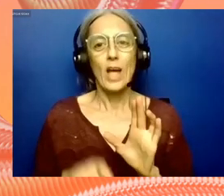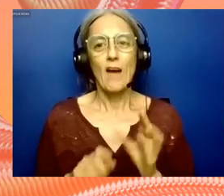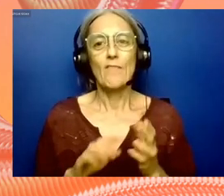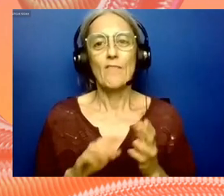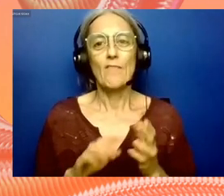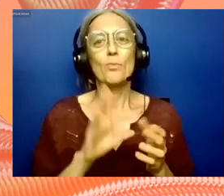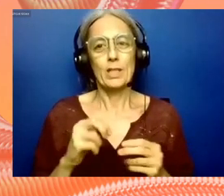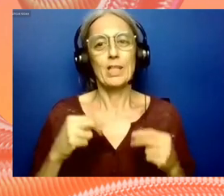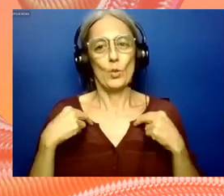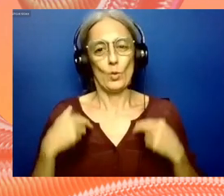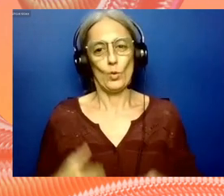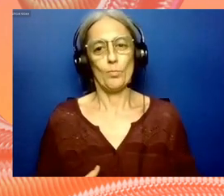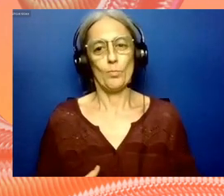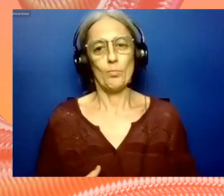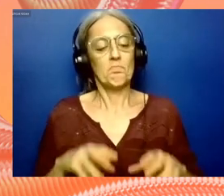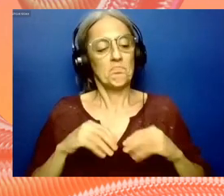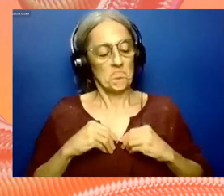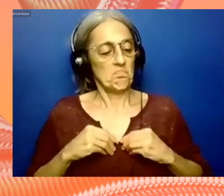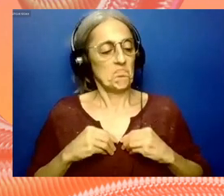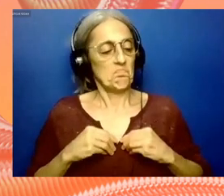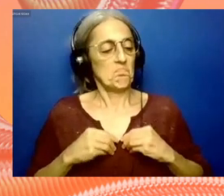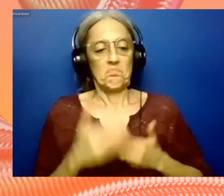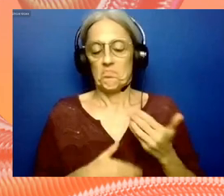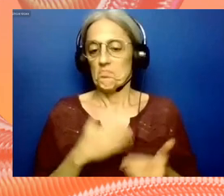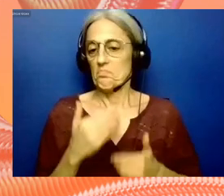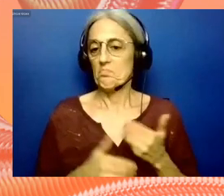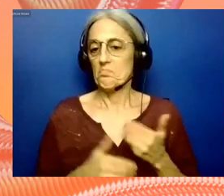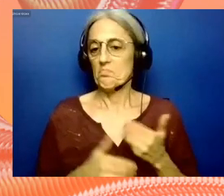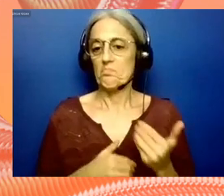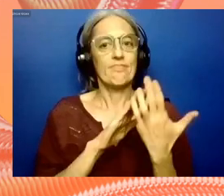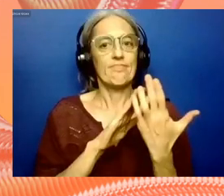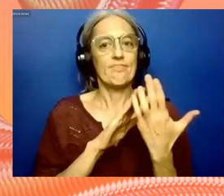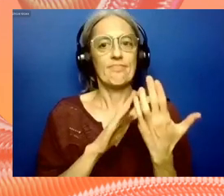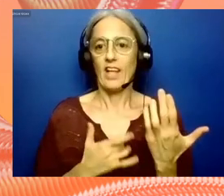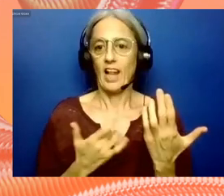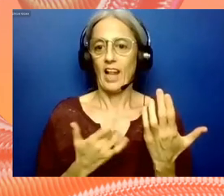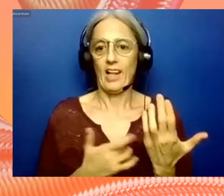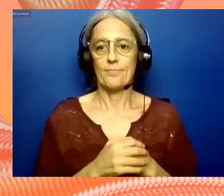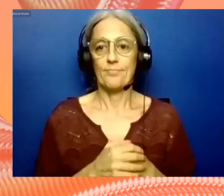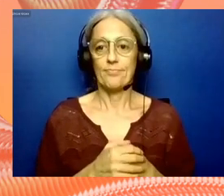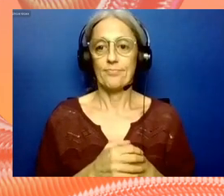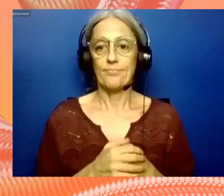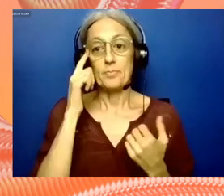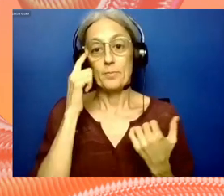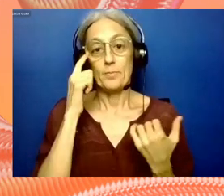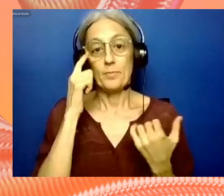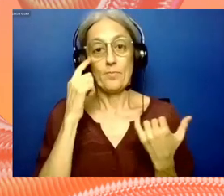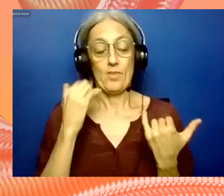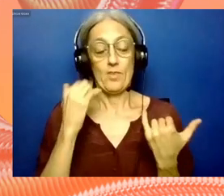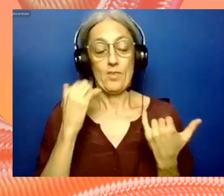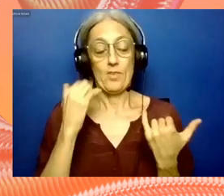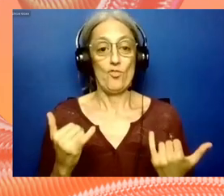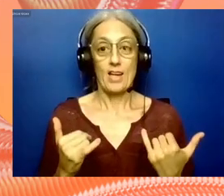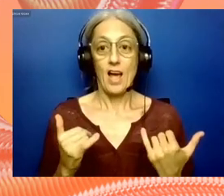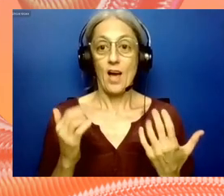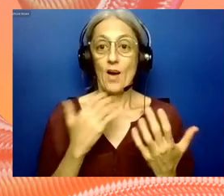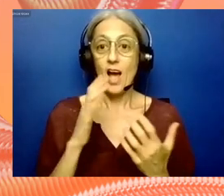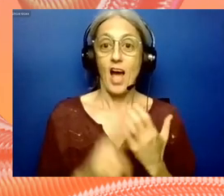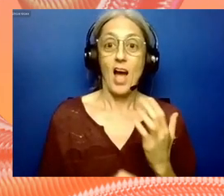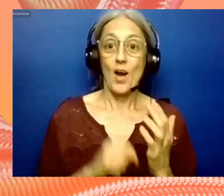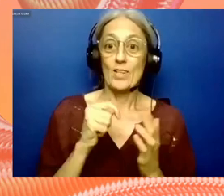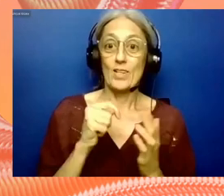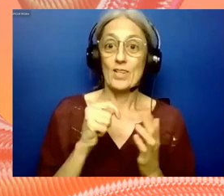And it's you know, we're living in a moment that is the amount of information that we digest all the time is